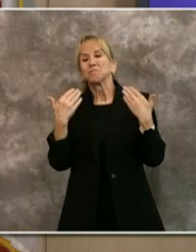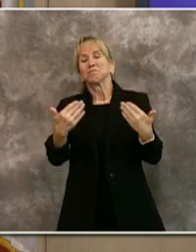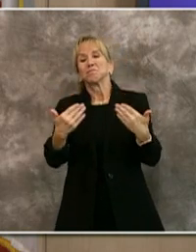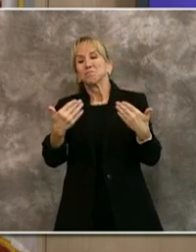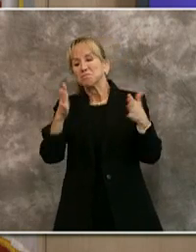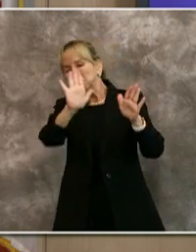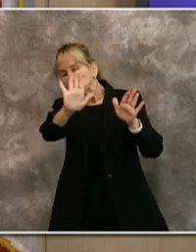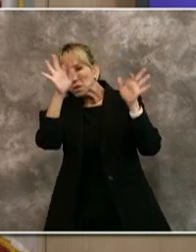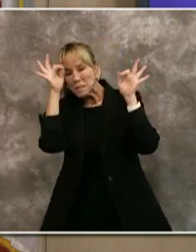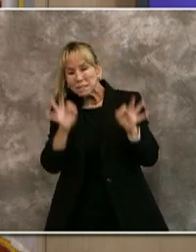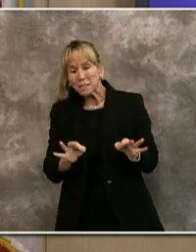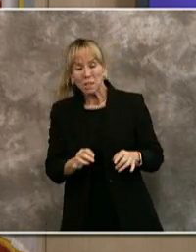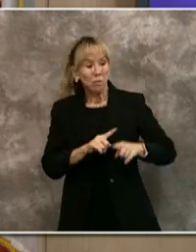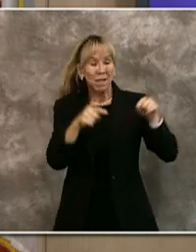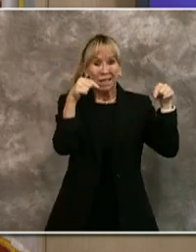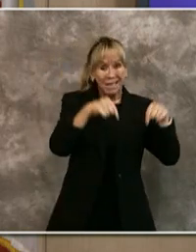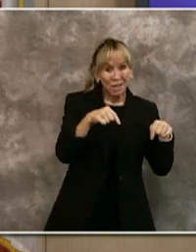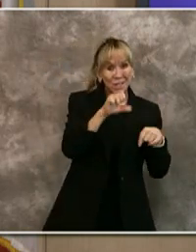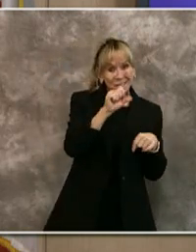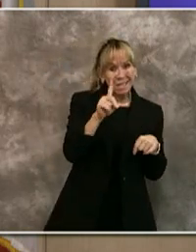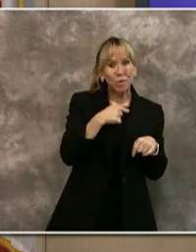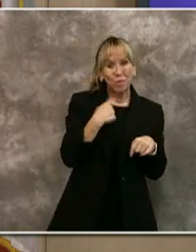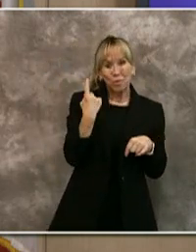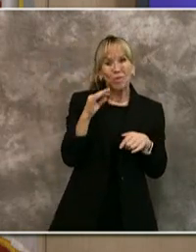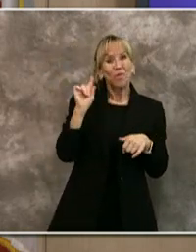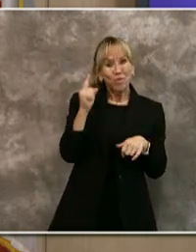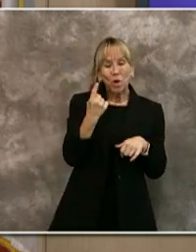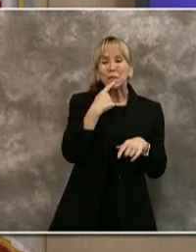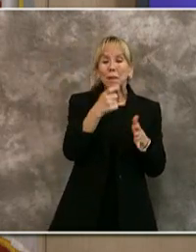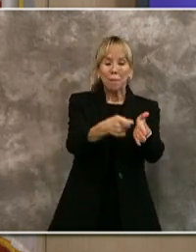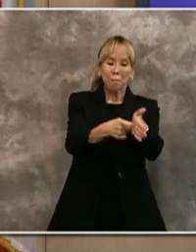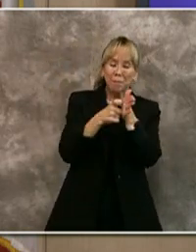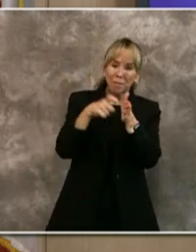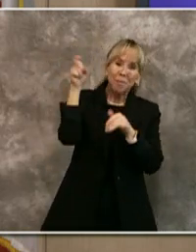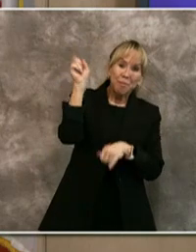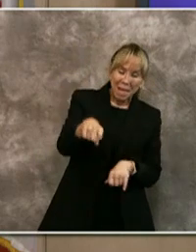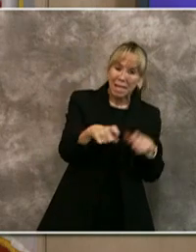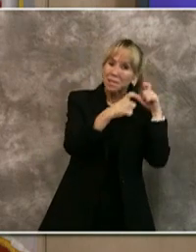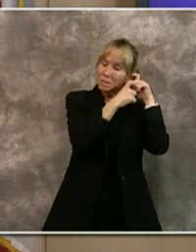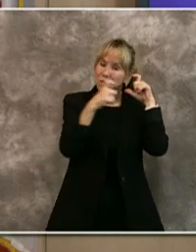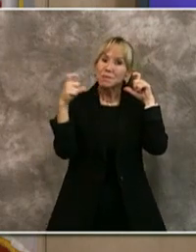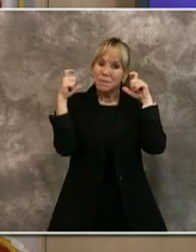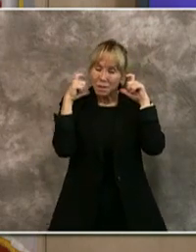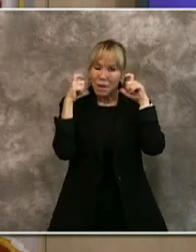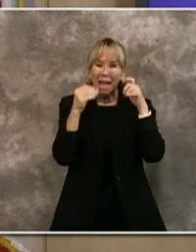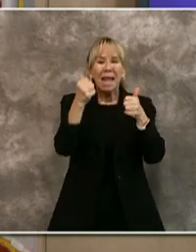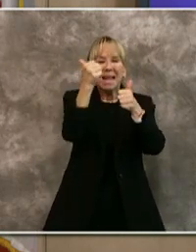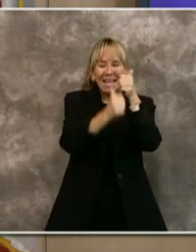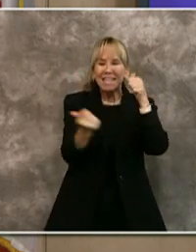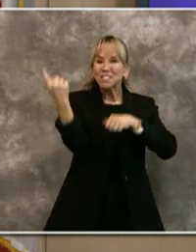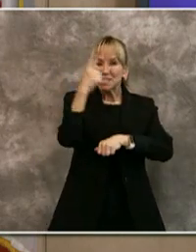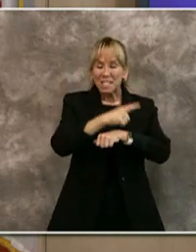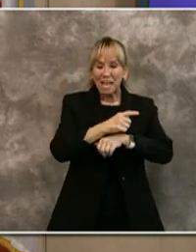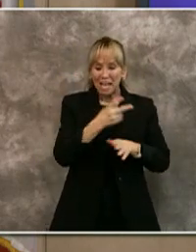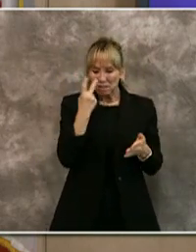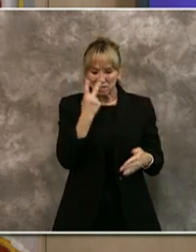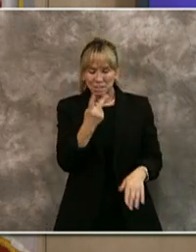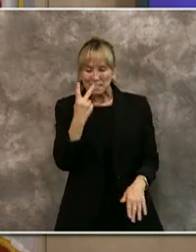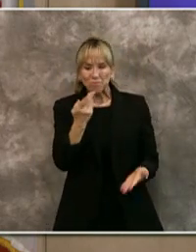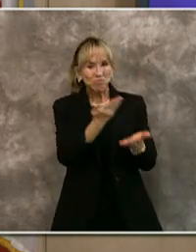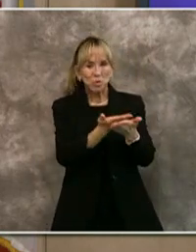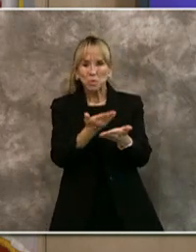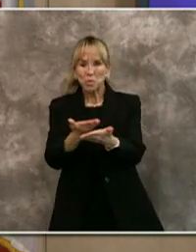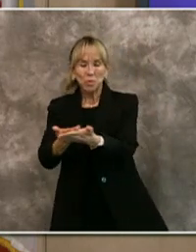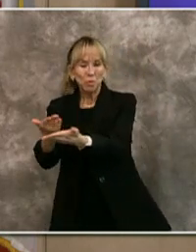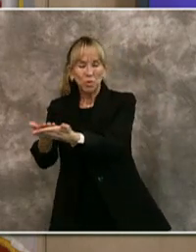Diego, we were one of the early counties to do mandatory face coverings, and every day that's gone by has validated the wisdom of that decision as